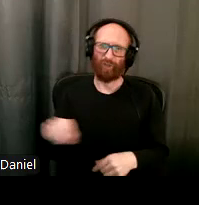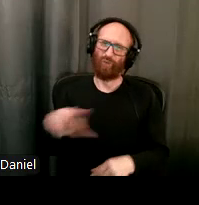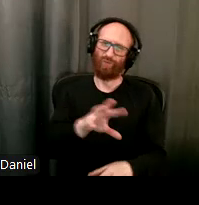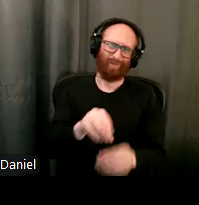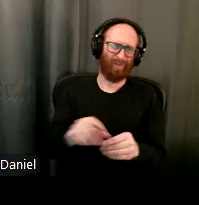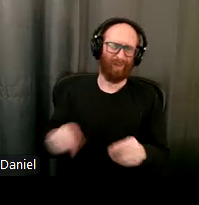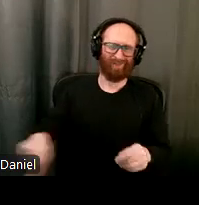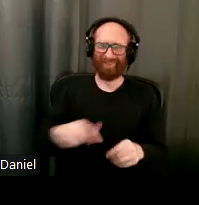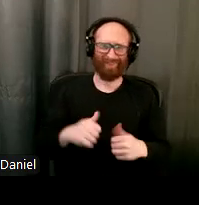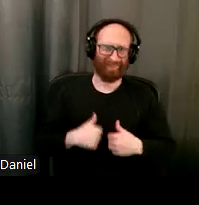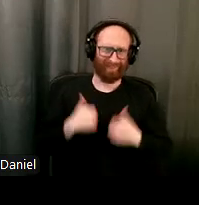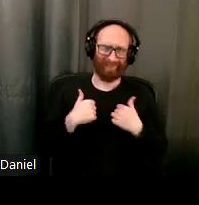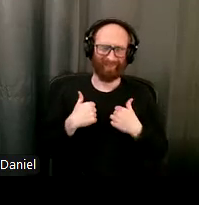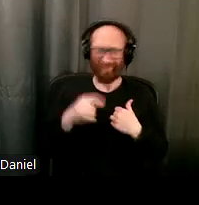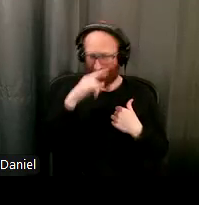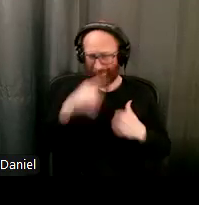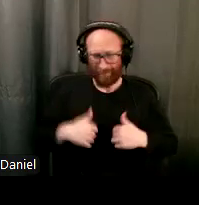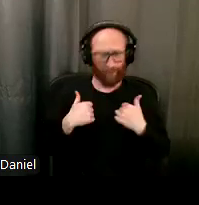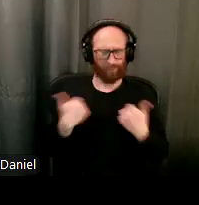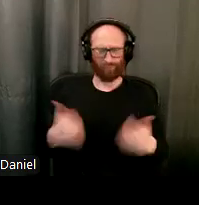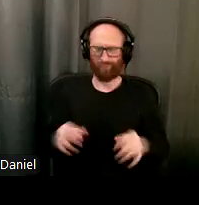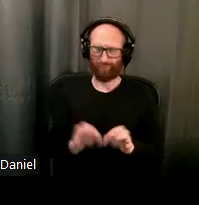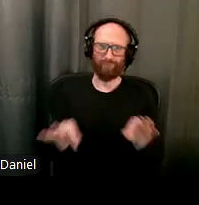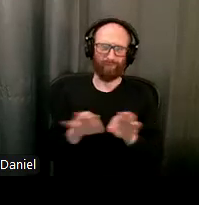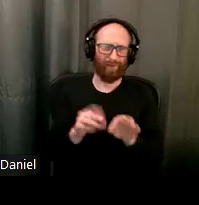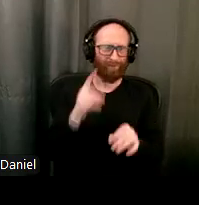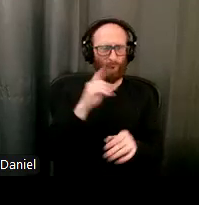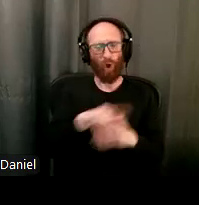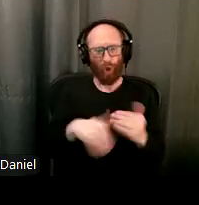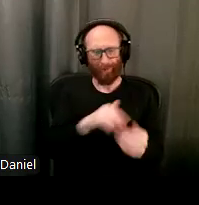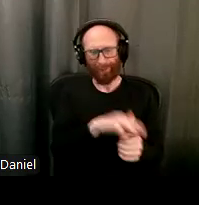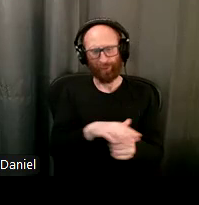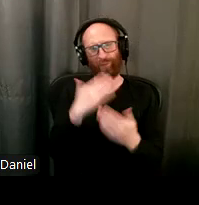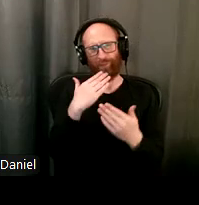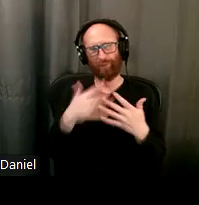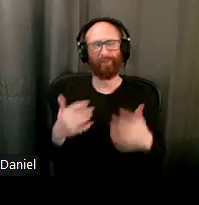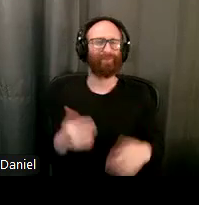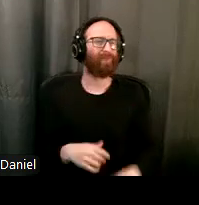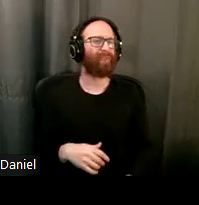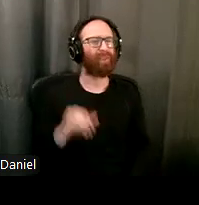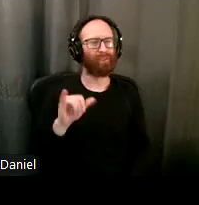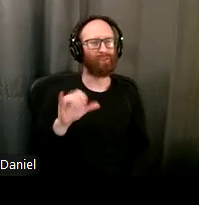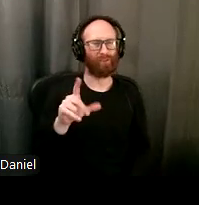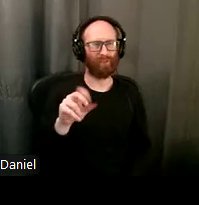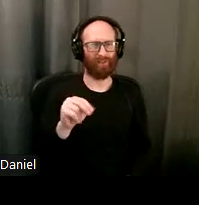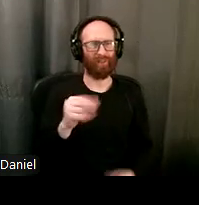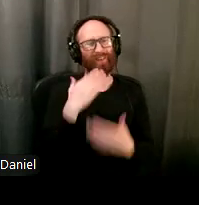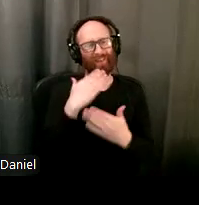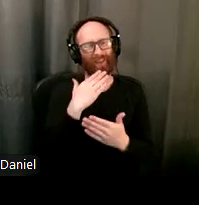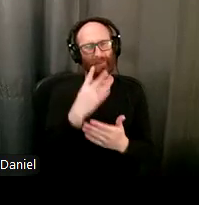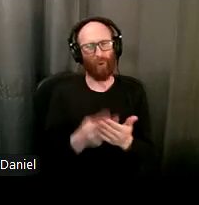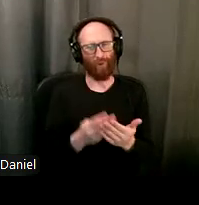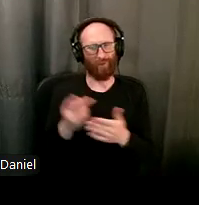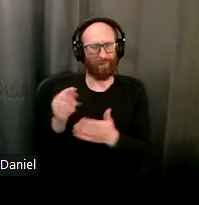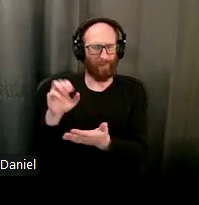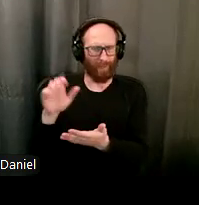lives in all these areas. So thank you so much. Thank you, both of you, Mabel and Renee. Let's give it up for